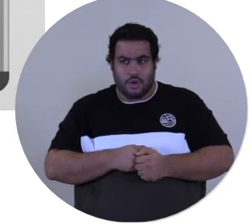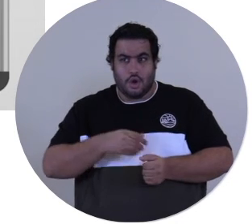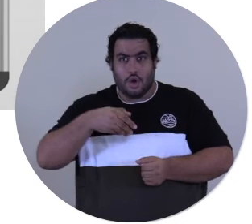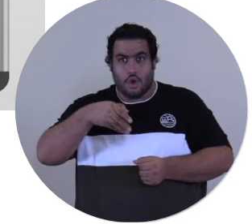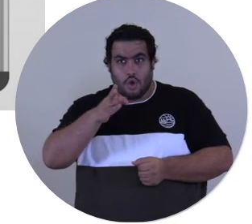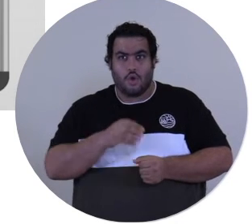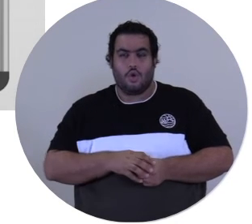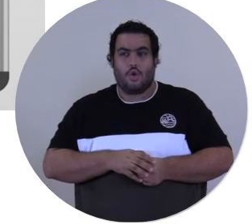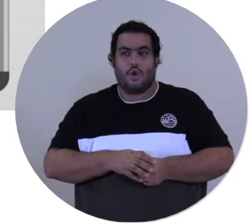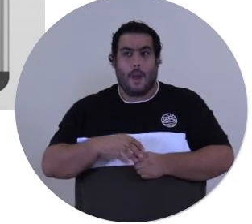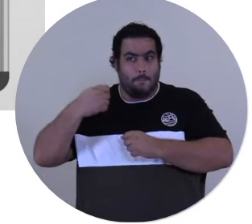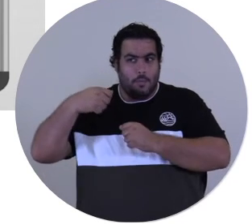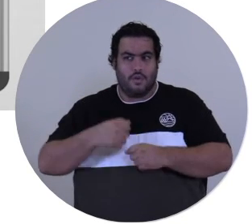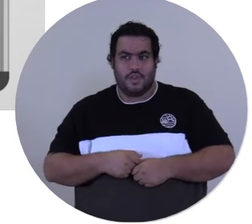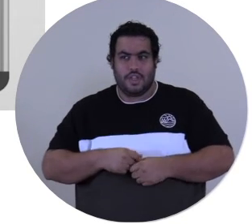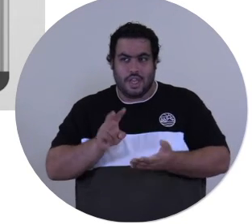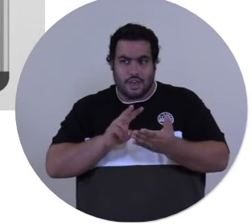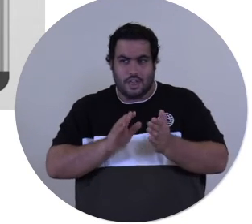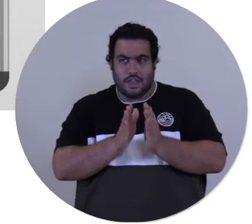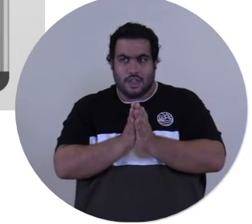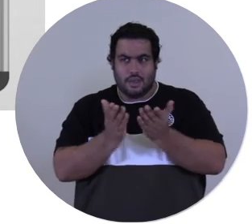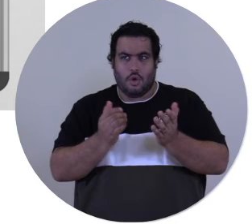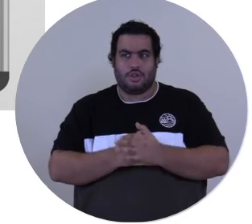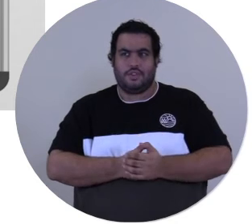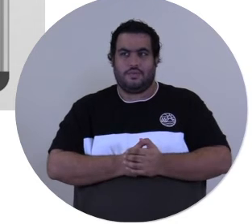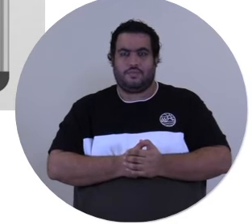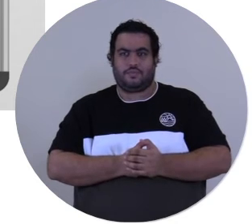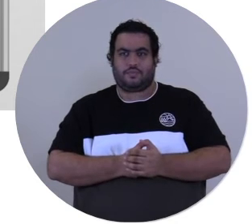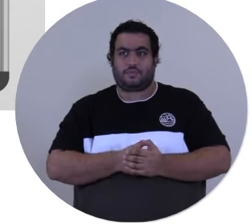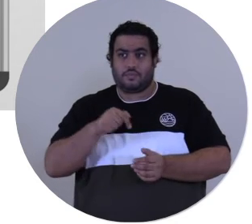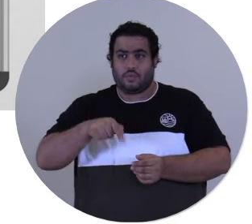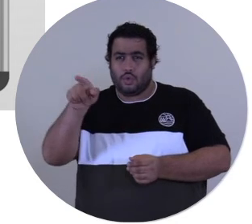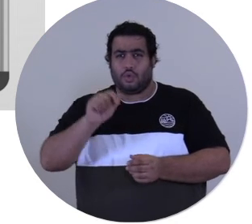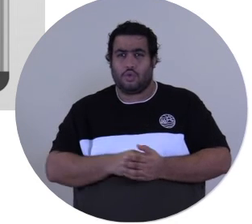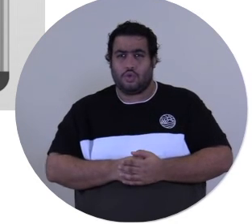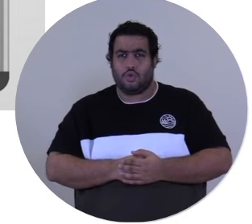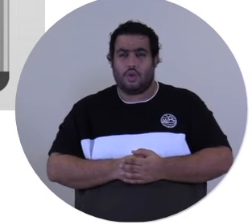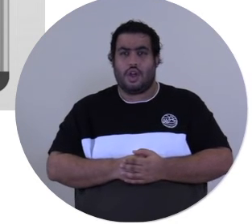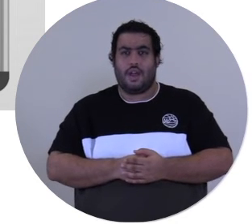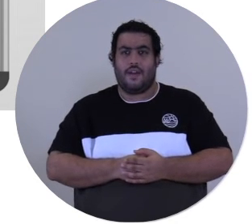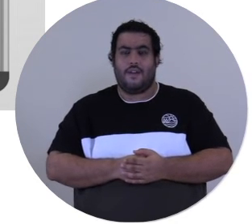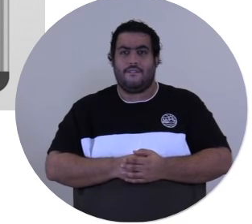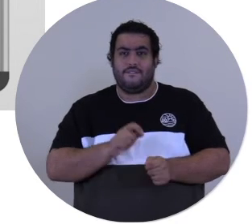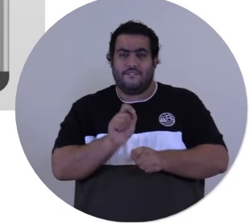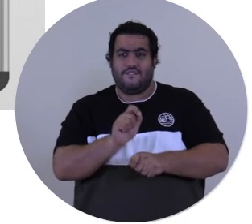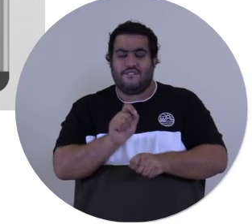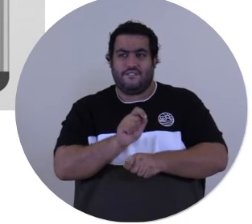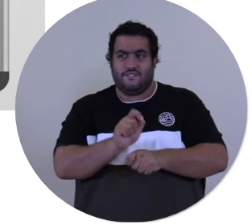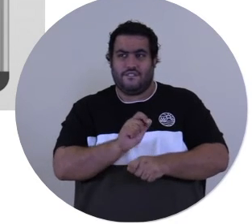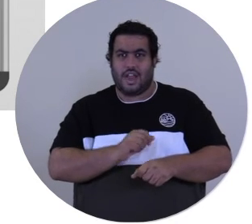movies, reading online books, or going to the gym. Here's another word, put